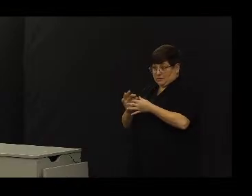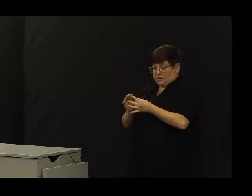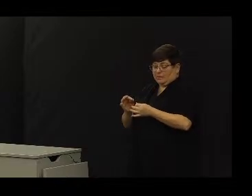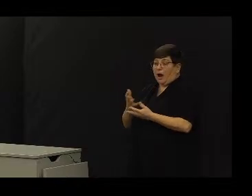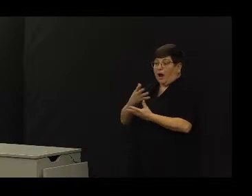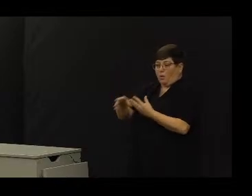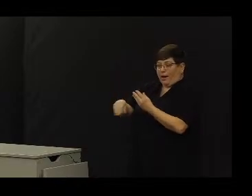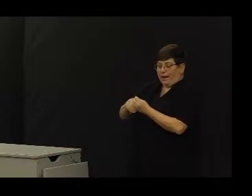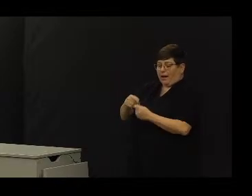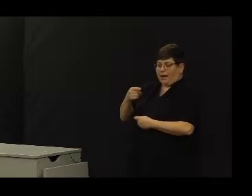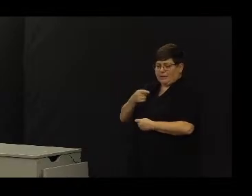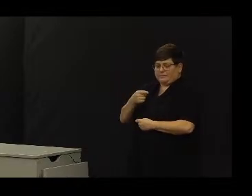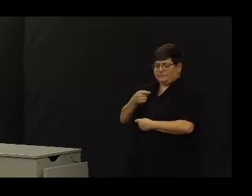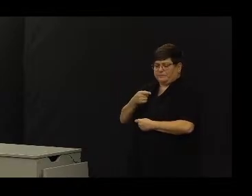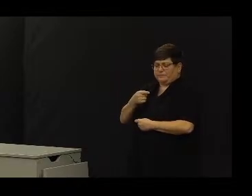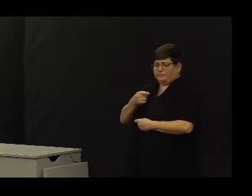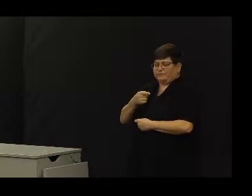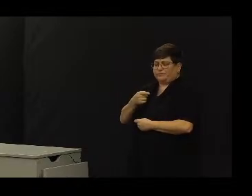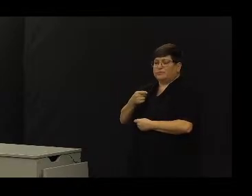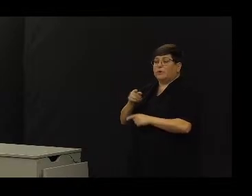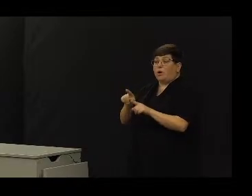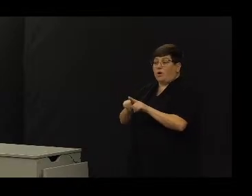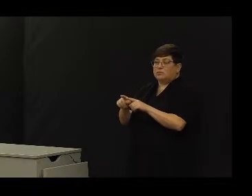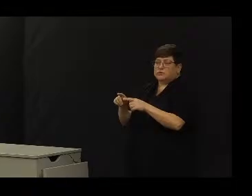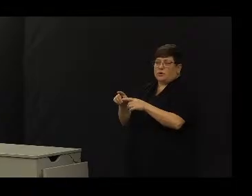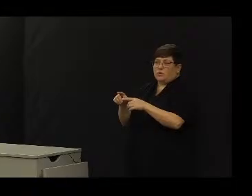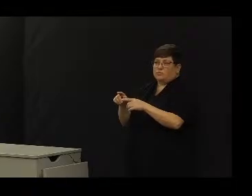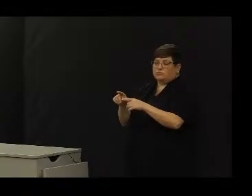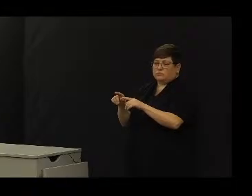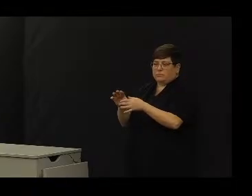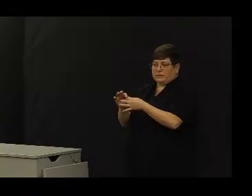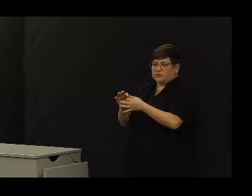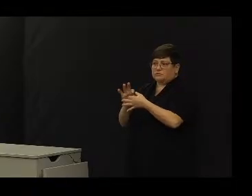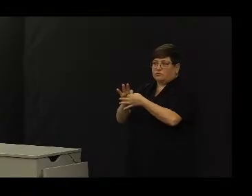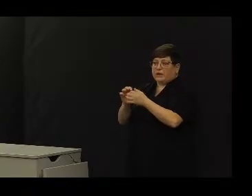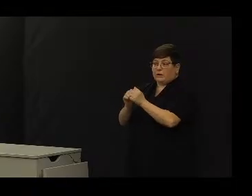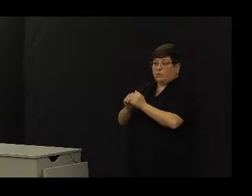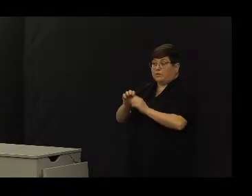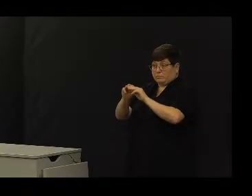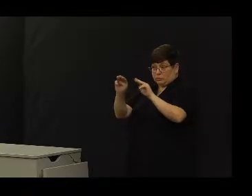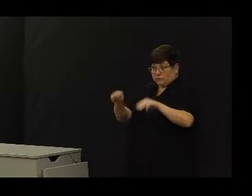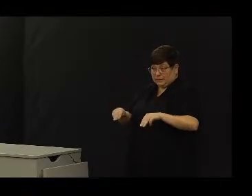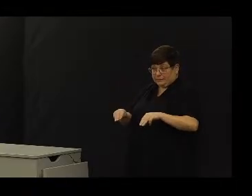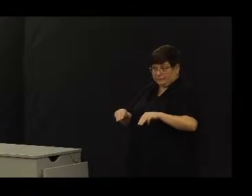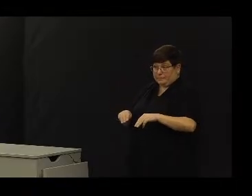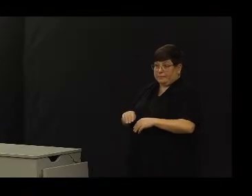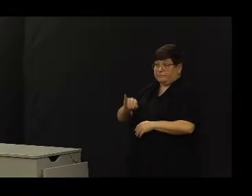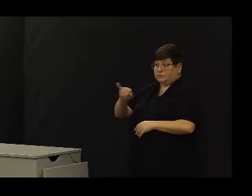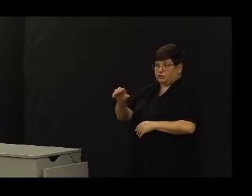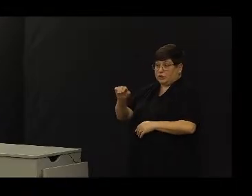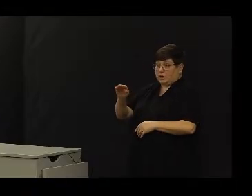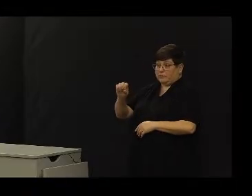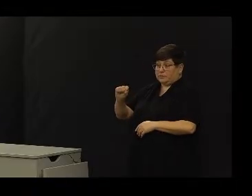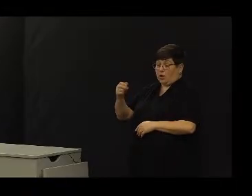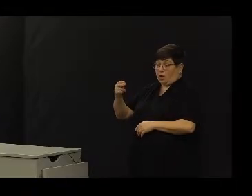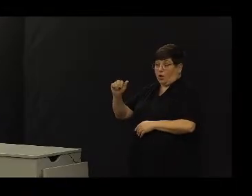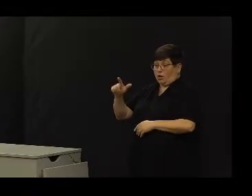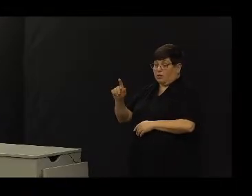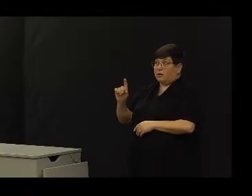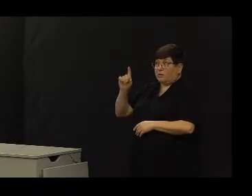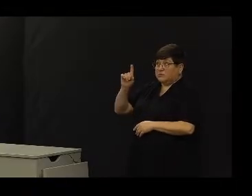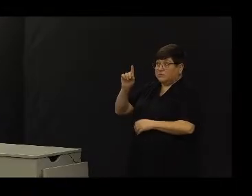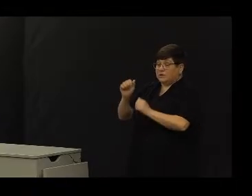something you mentioned related to Jacobs Hall upstairs and with the